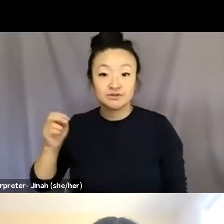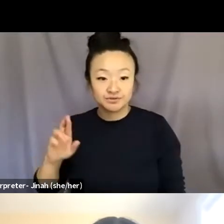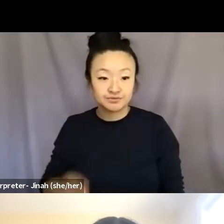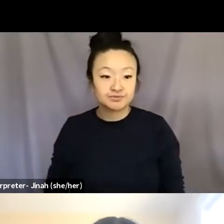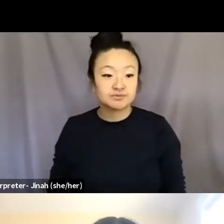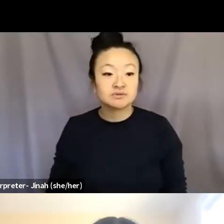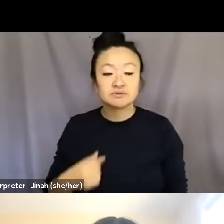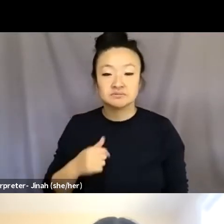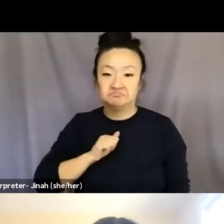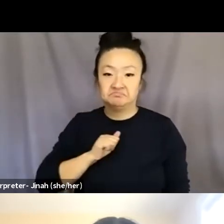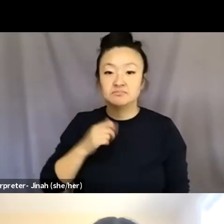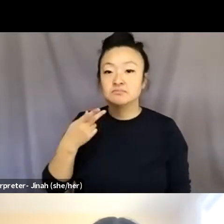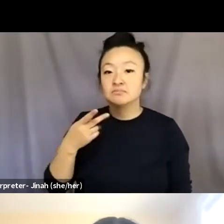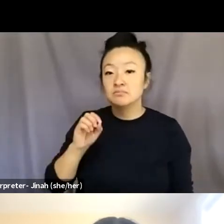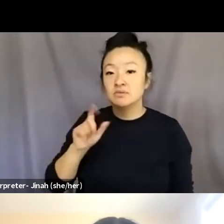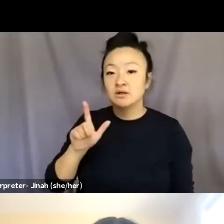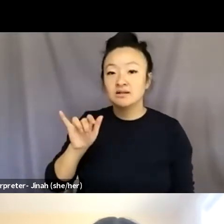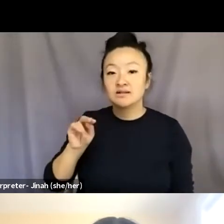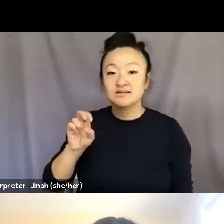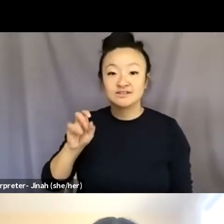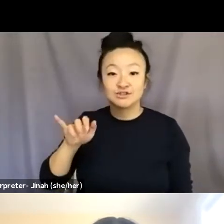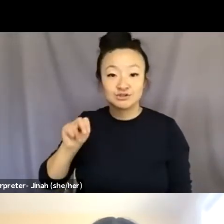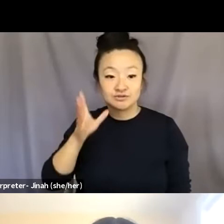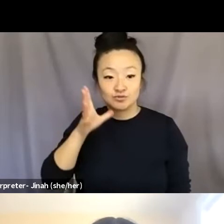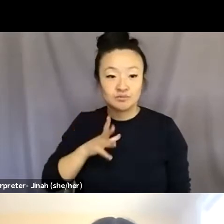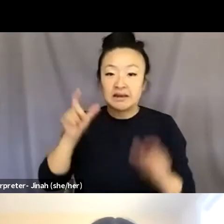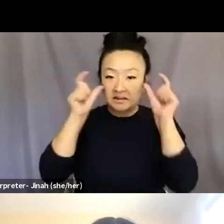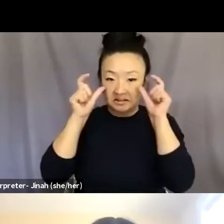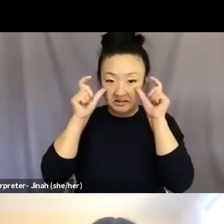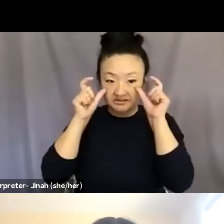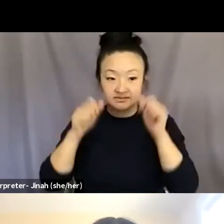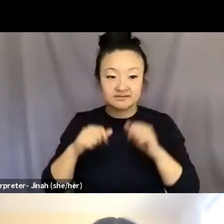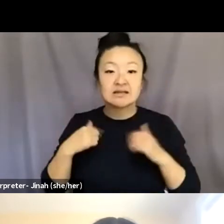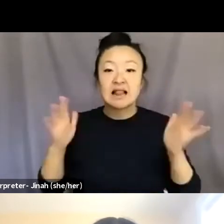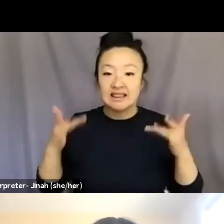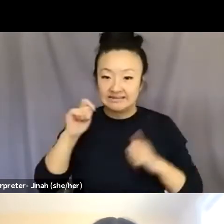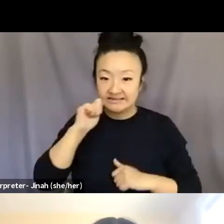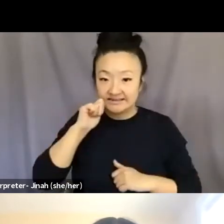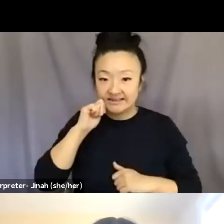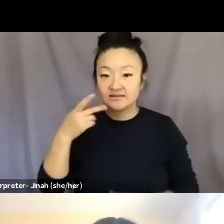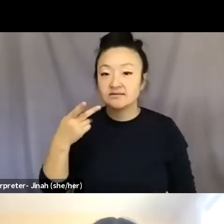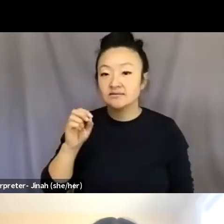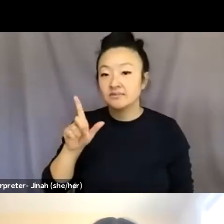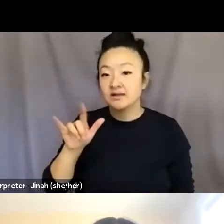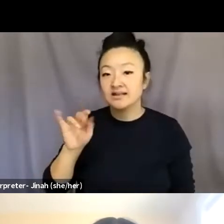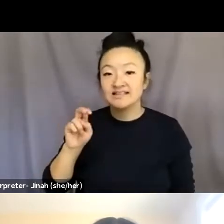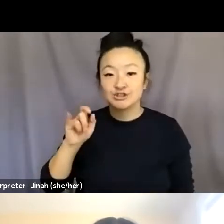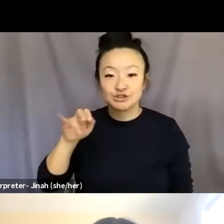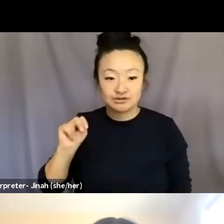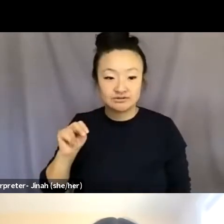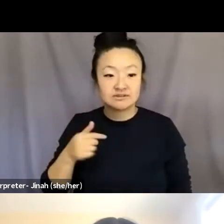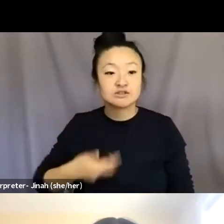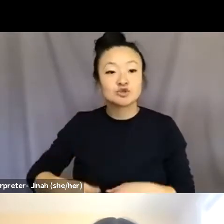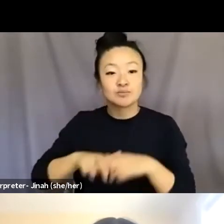a Polynesian woman wearing glasses right now. I'm light-skinned Polynesian and sitting in front